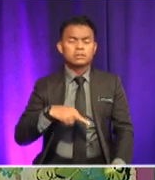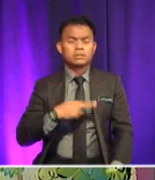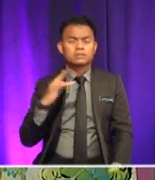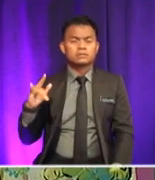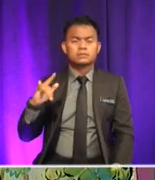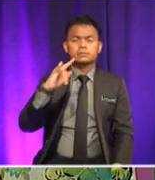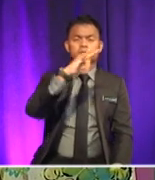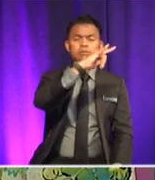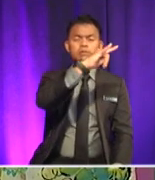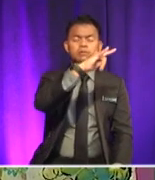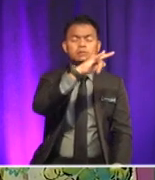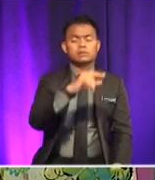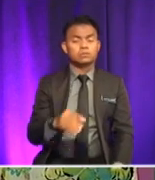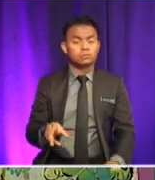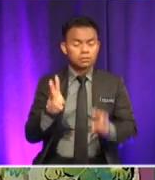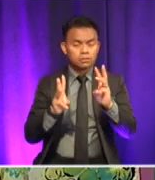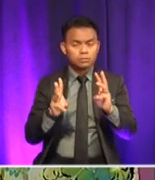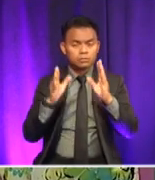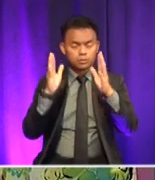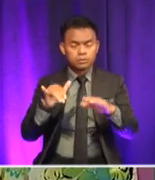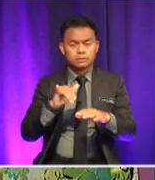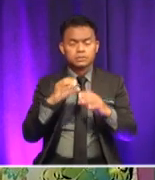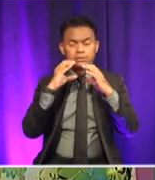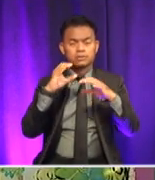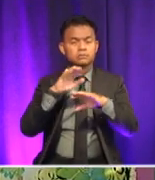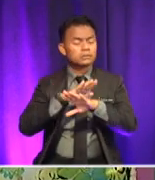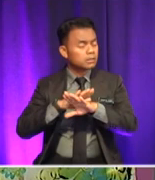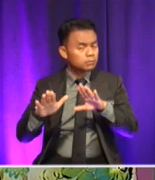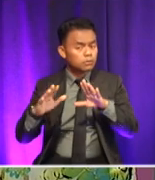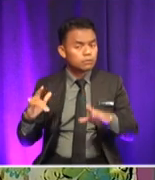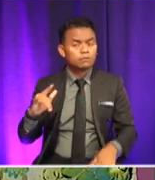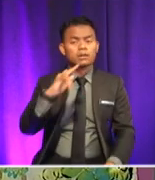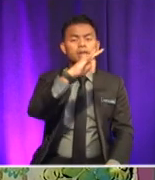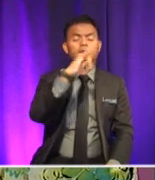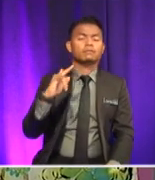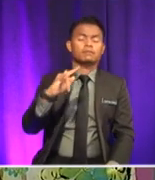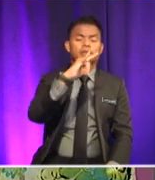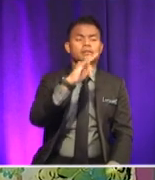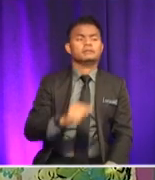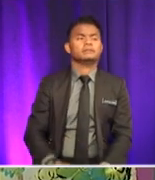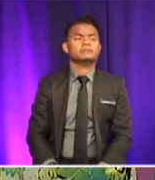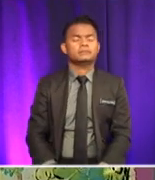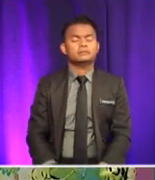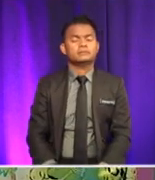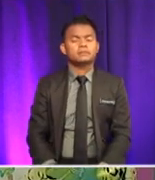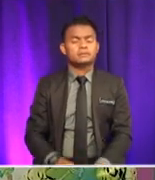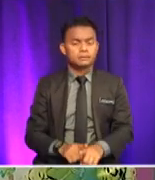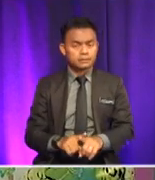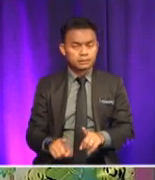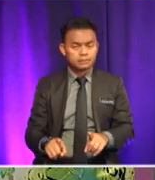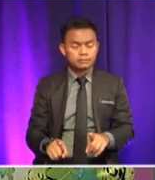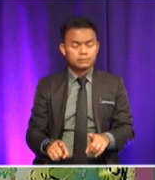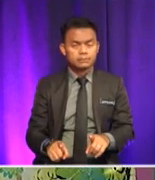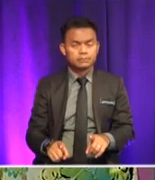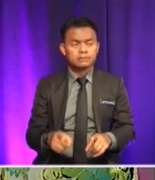said don't fly, she decided to keep on flying and she did not quit, even when she was threatened